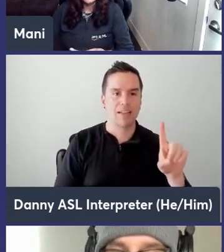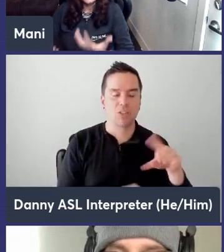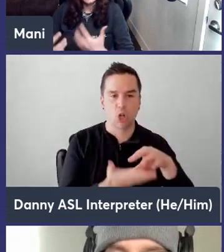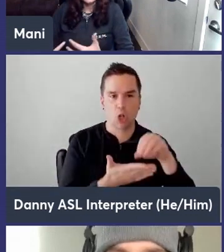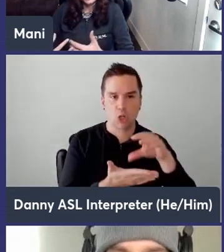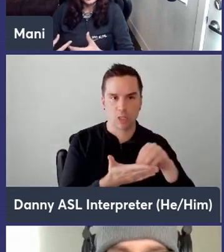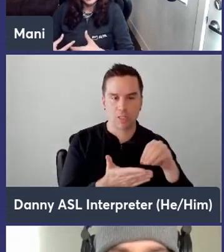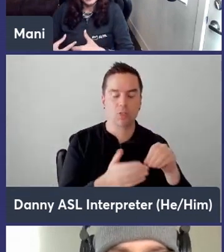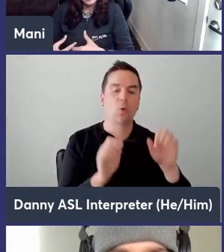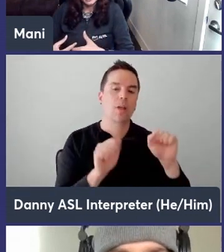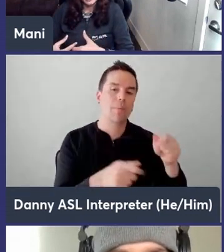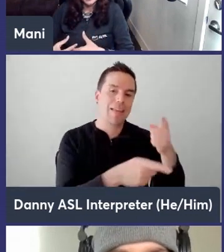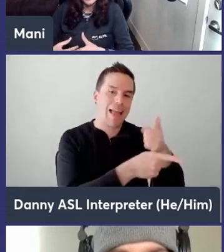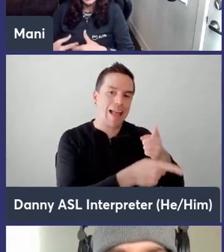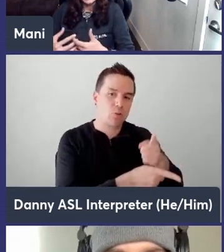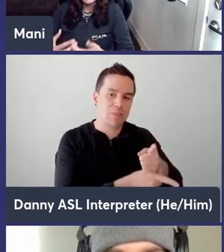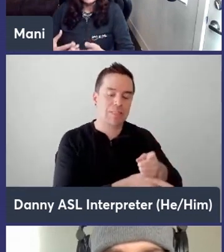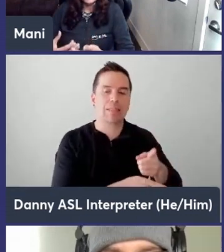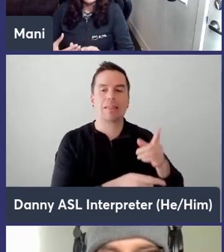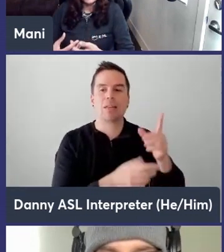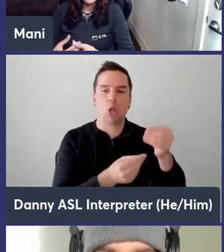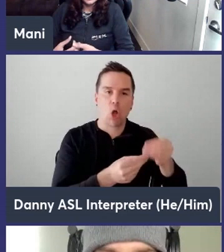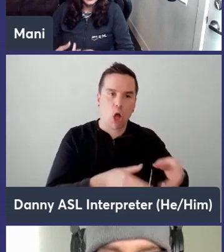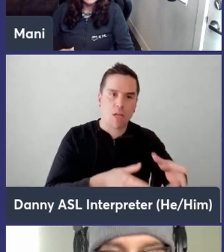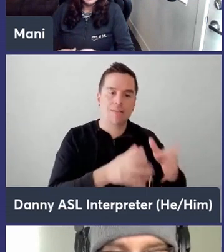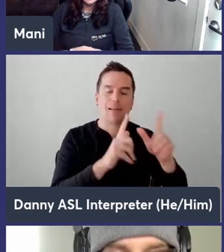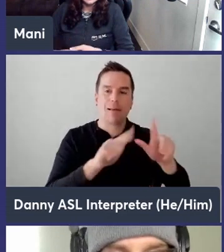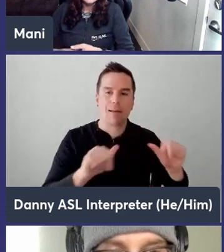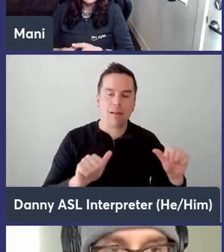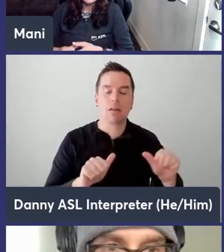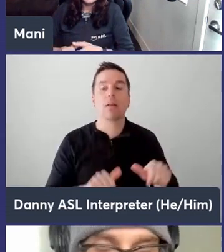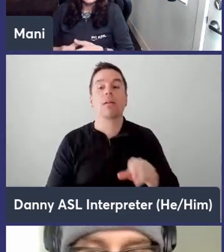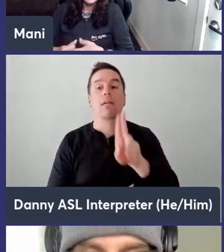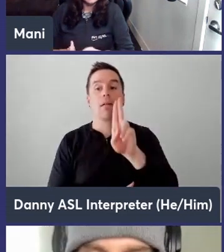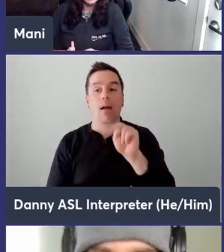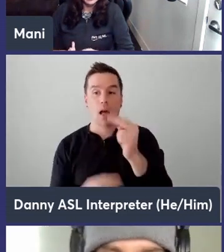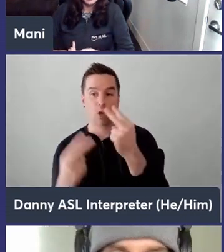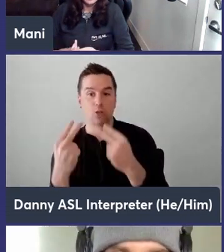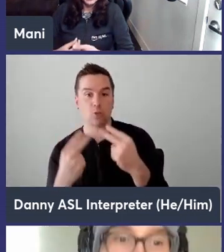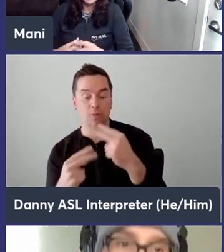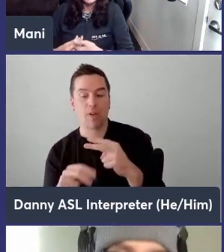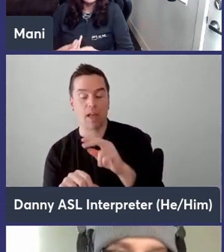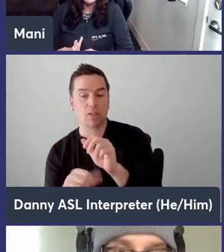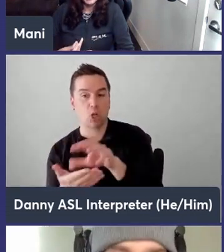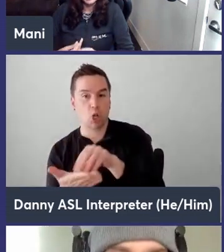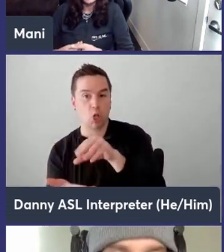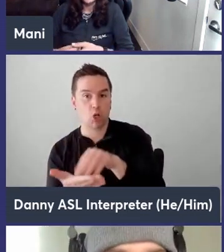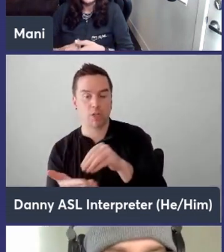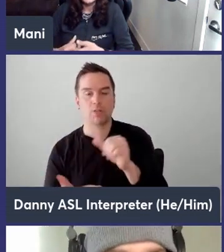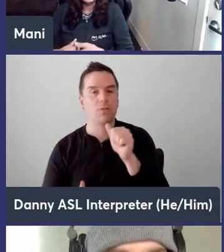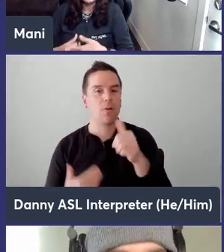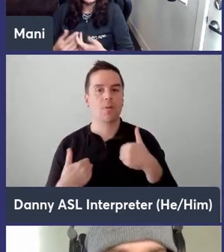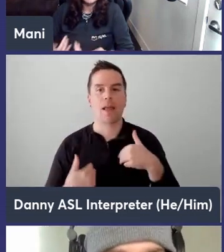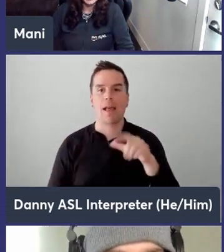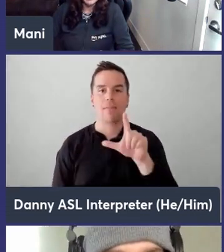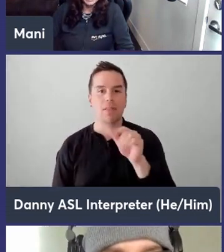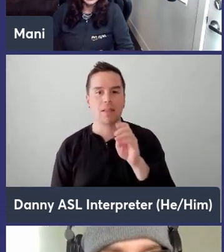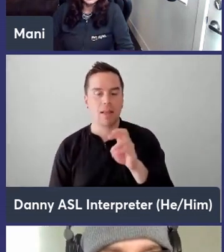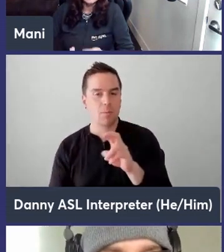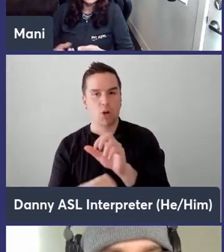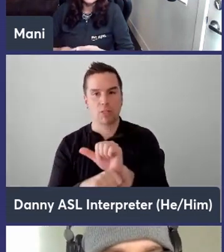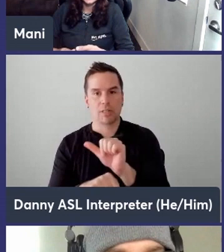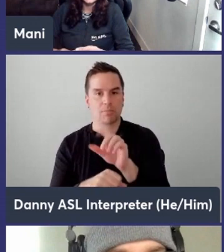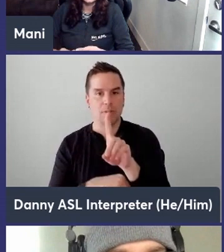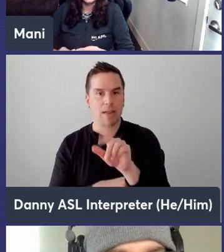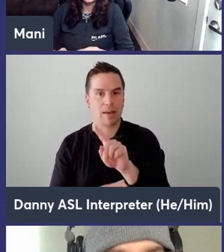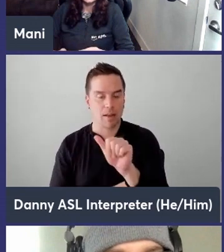you are doing unsupervised learning, then what we don't have is the labeled data. But even then, you would need certain